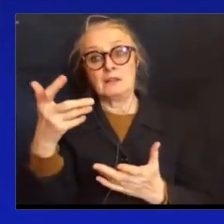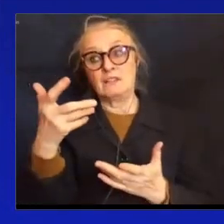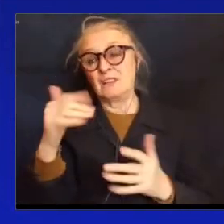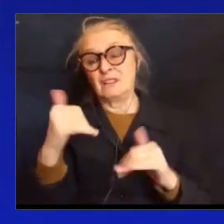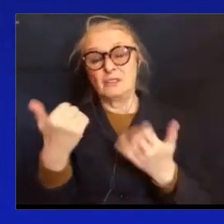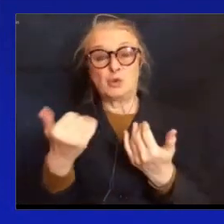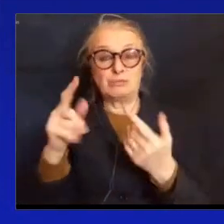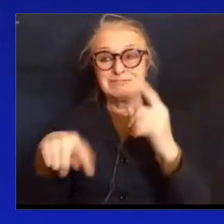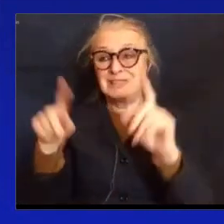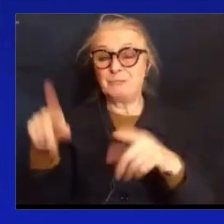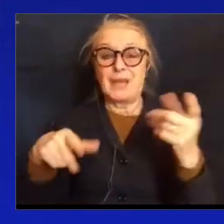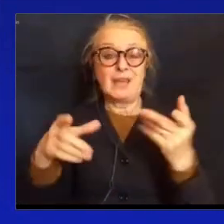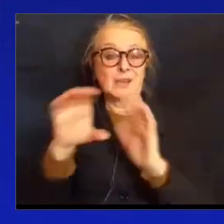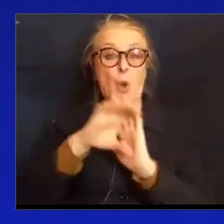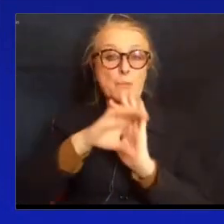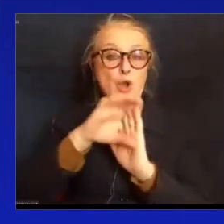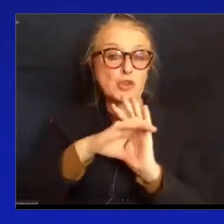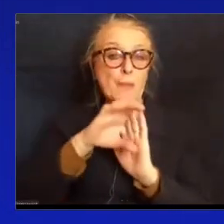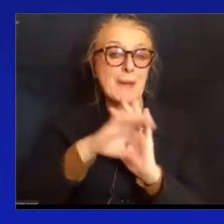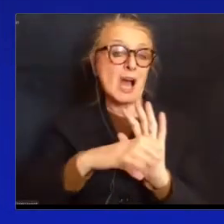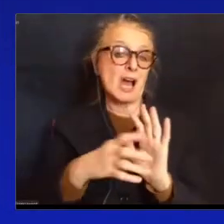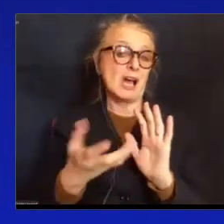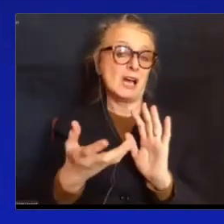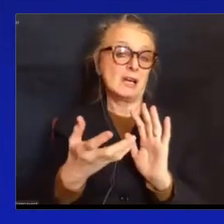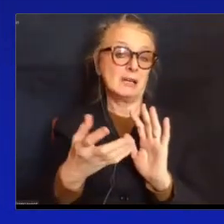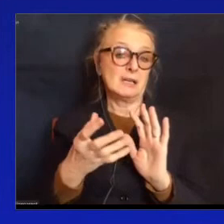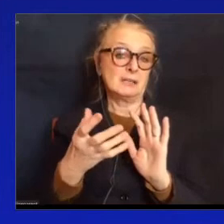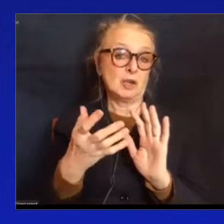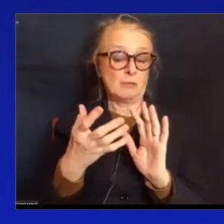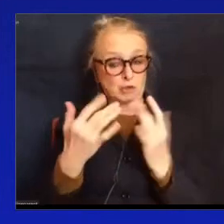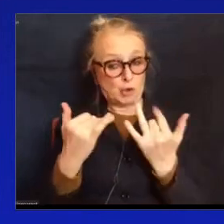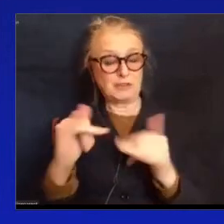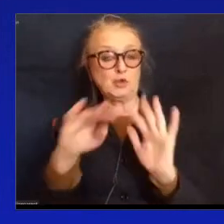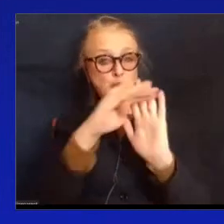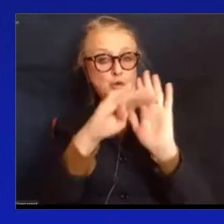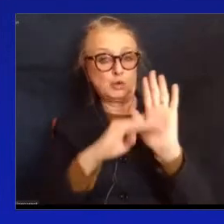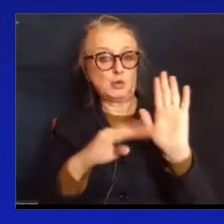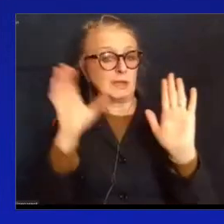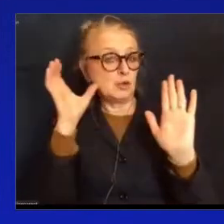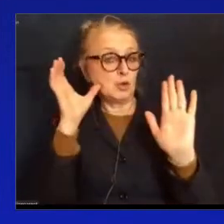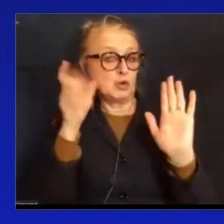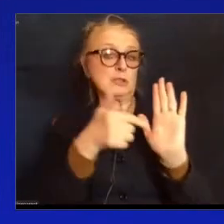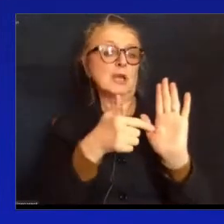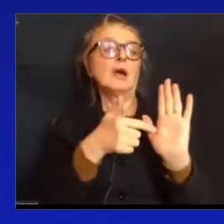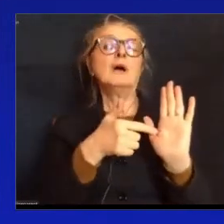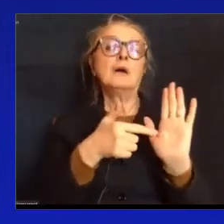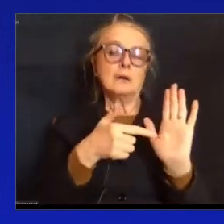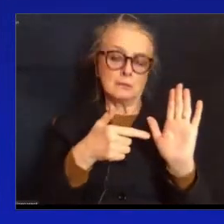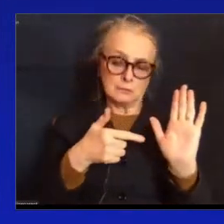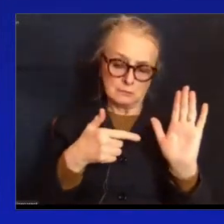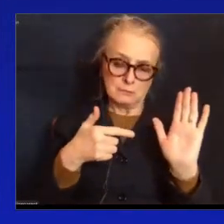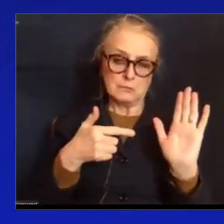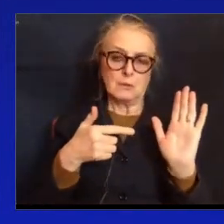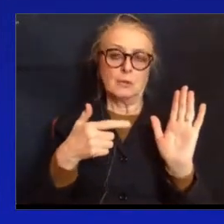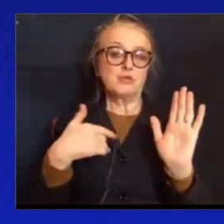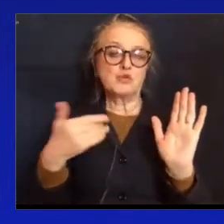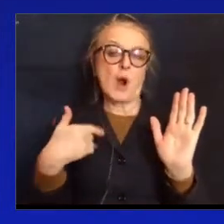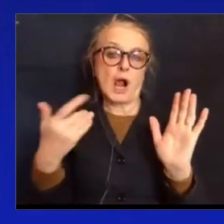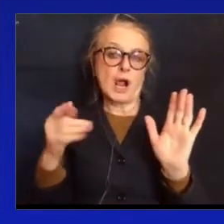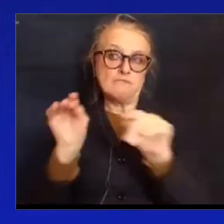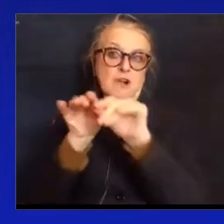meters apart that will prevent the transmission, rather than trying to catch up with it. If it's here,